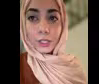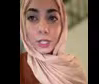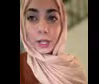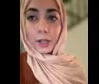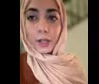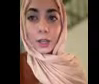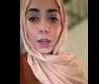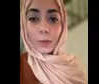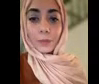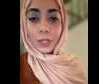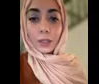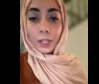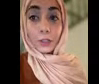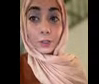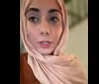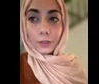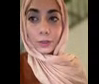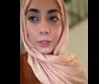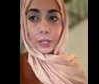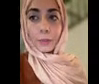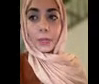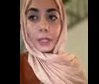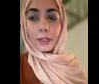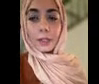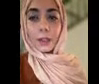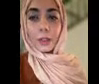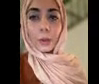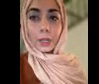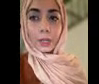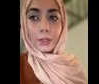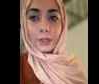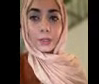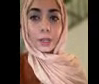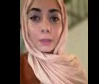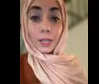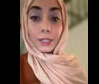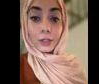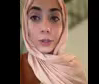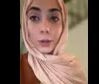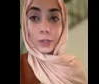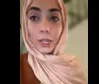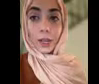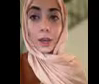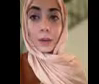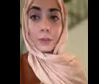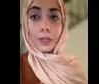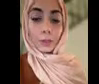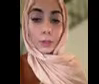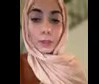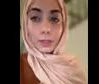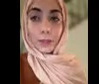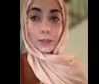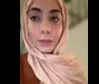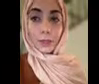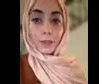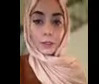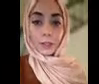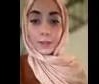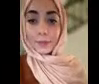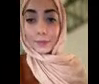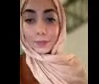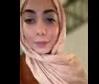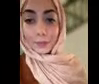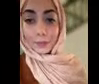like to share that you've learned from your campaigns that other organizers can apply to their own Israel bonds divestment